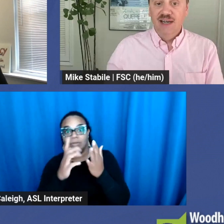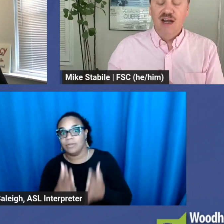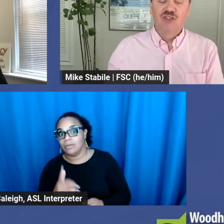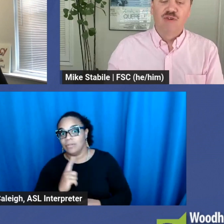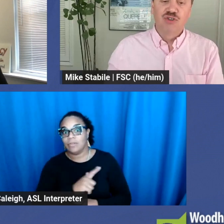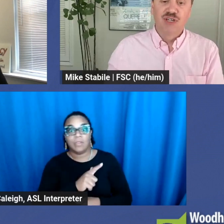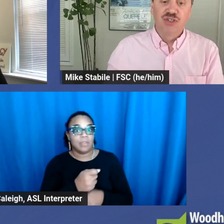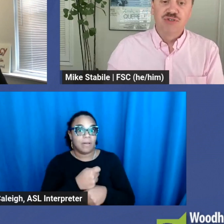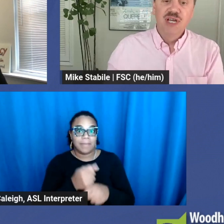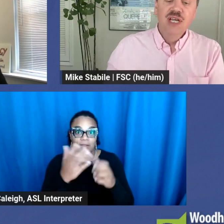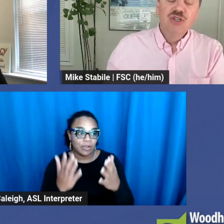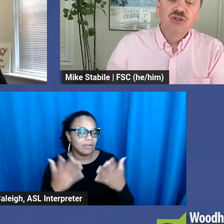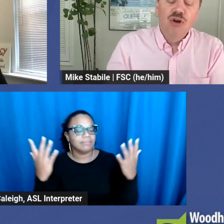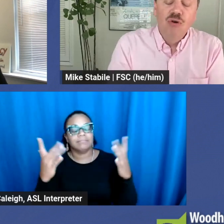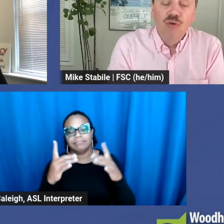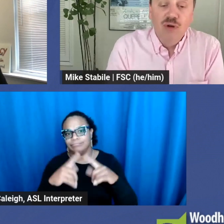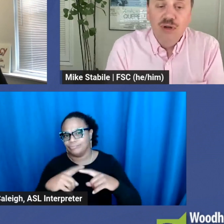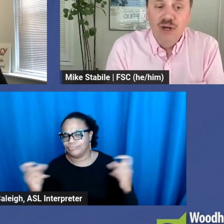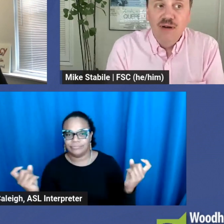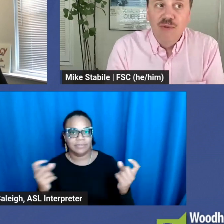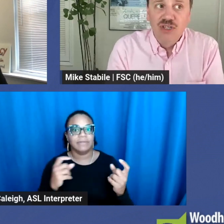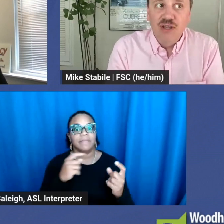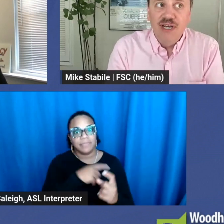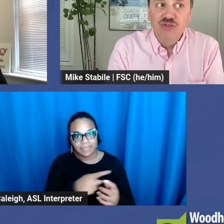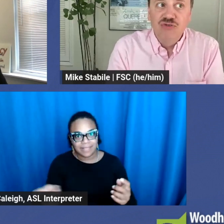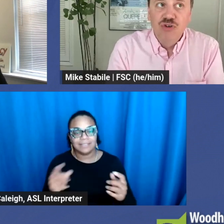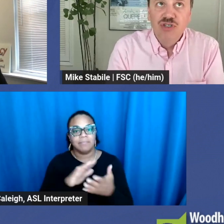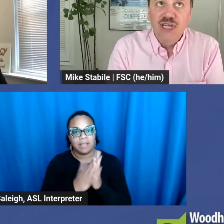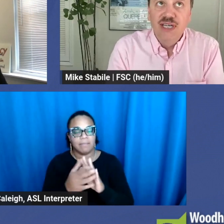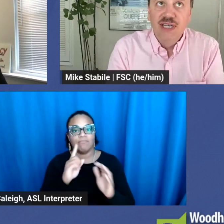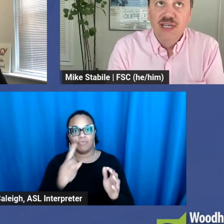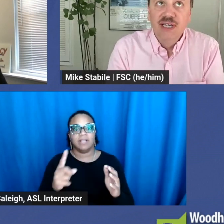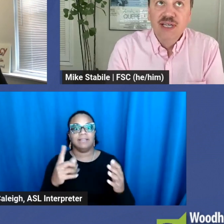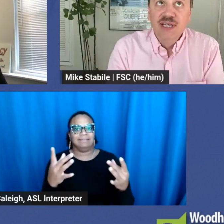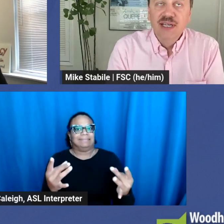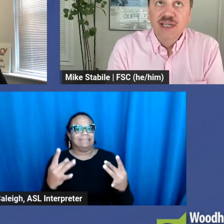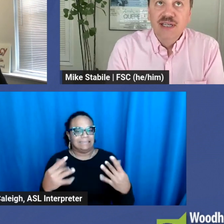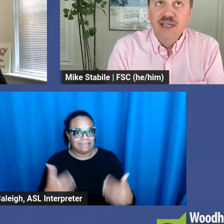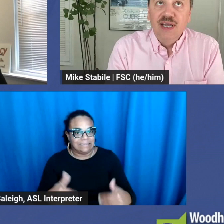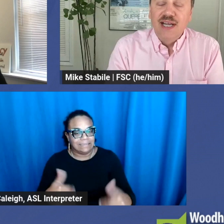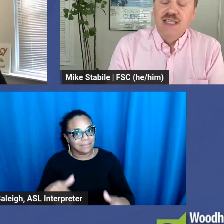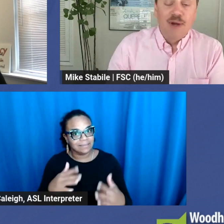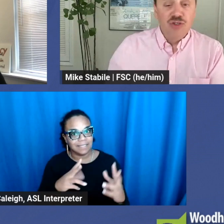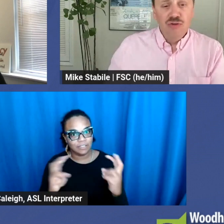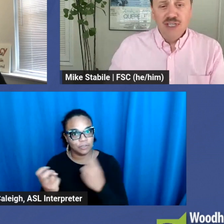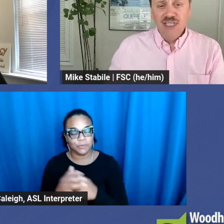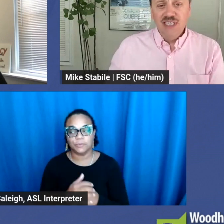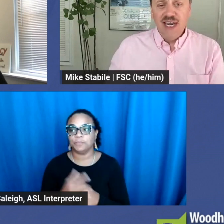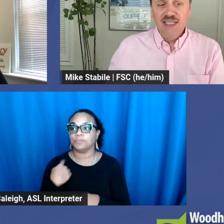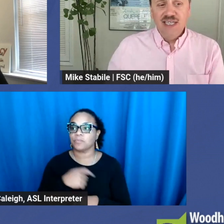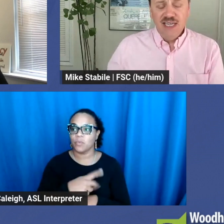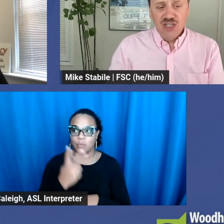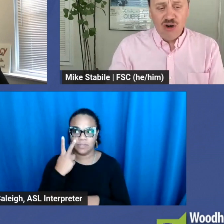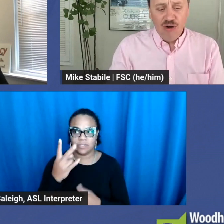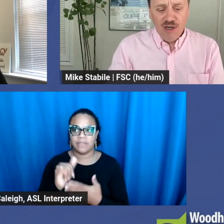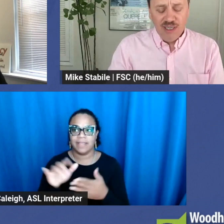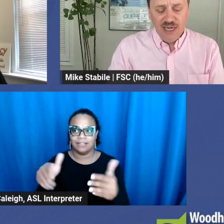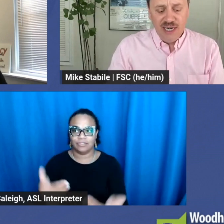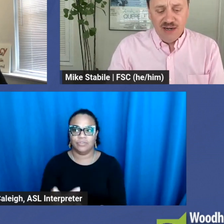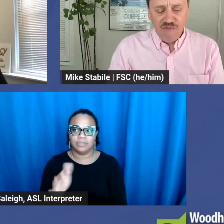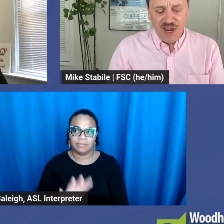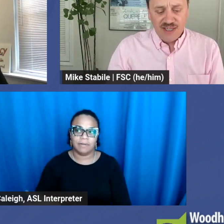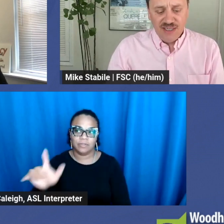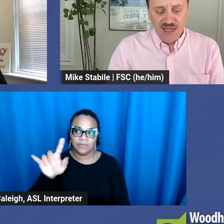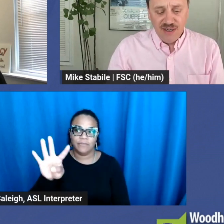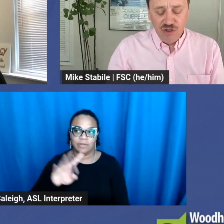highly controversial issues. So we saw that introduced in, like I said, about 24 states. It's